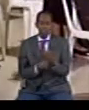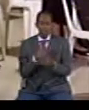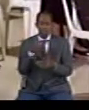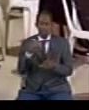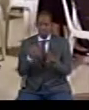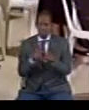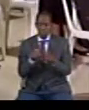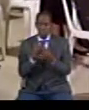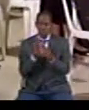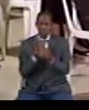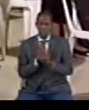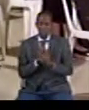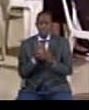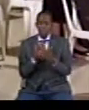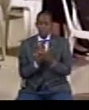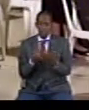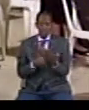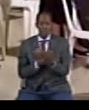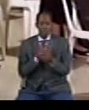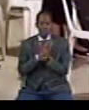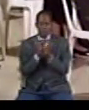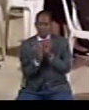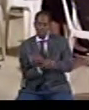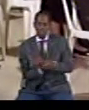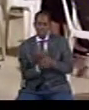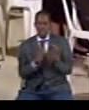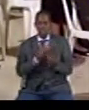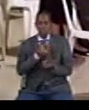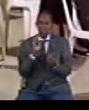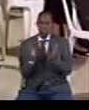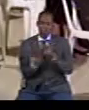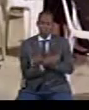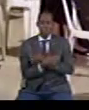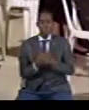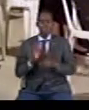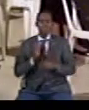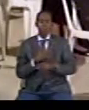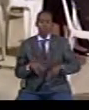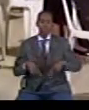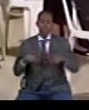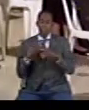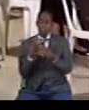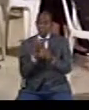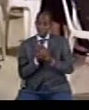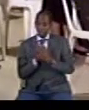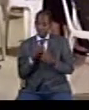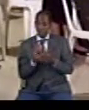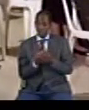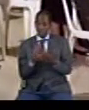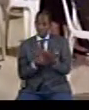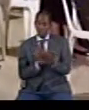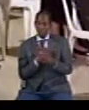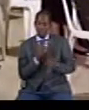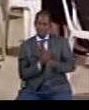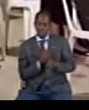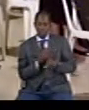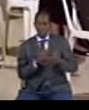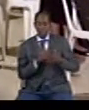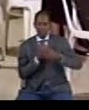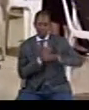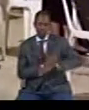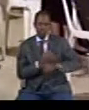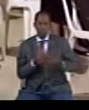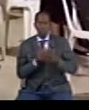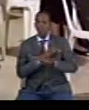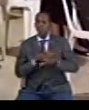that gospel that changed and transformed us is the true gospel. Keep it, preserve it, don't allow anybody to take it away from